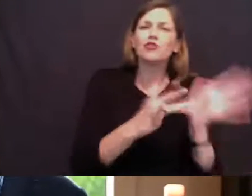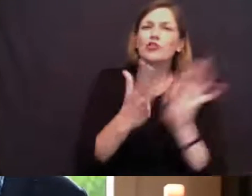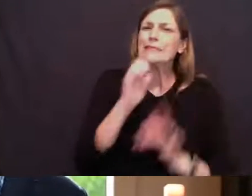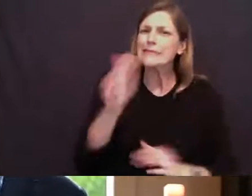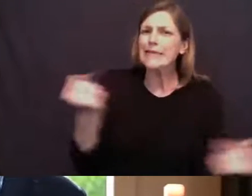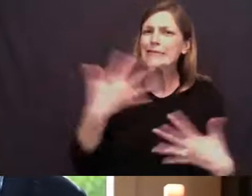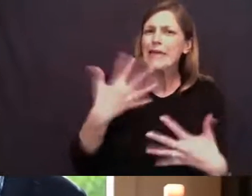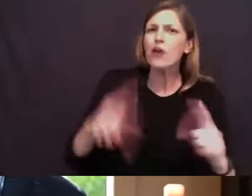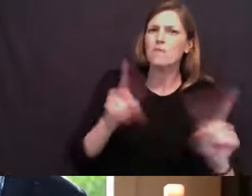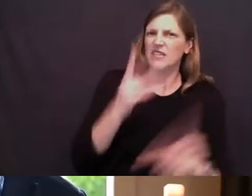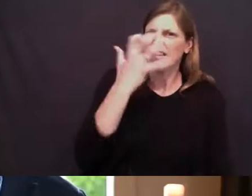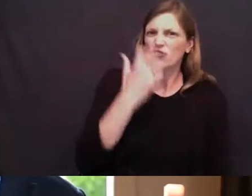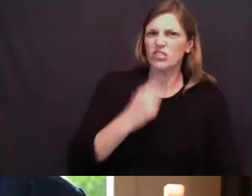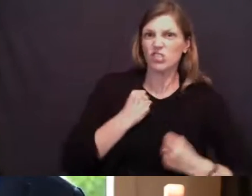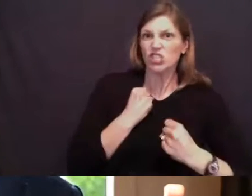like, ugh.